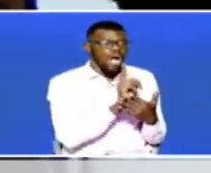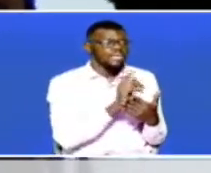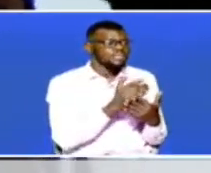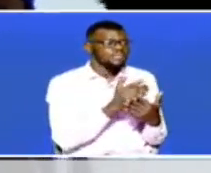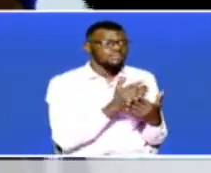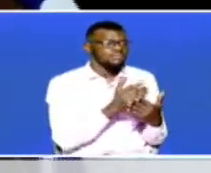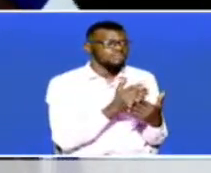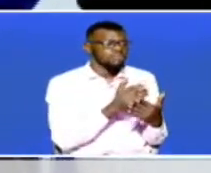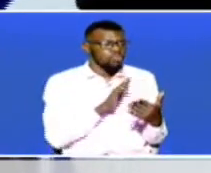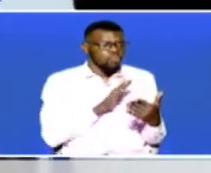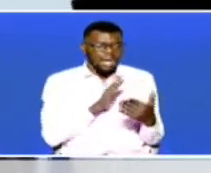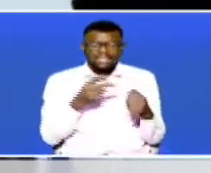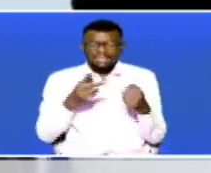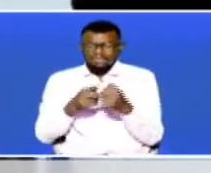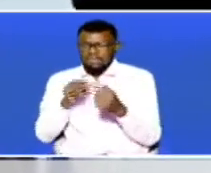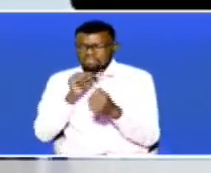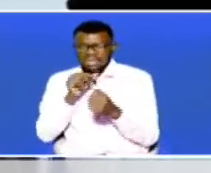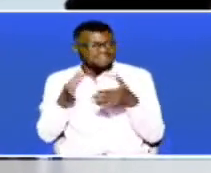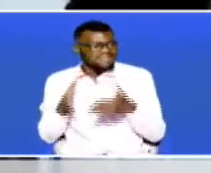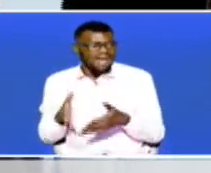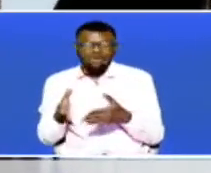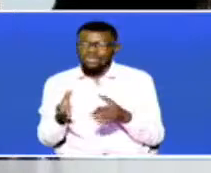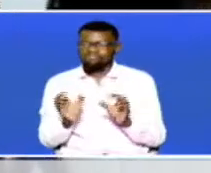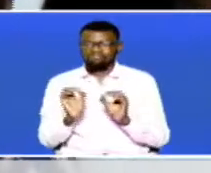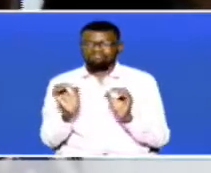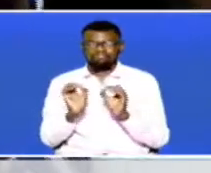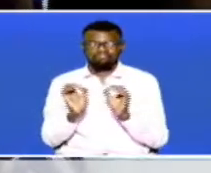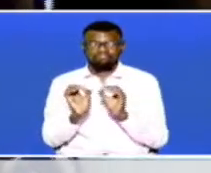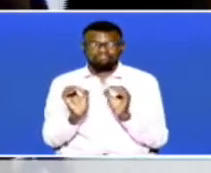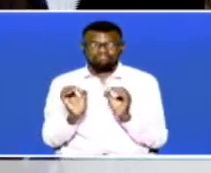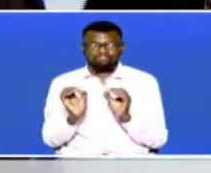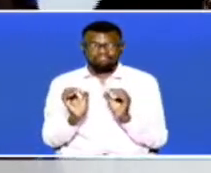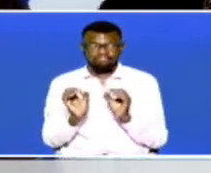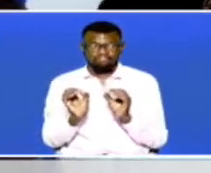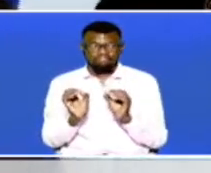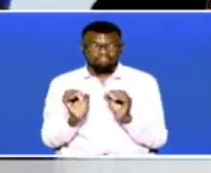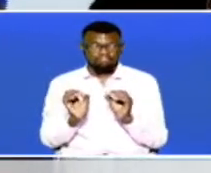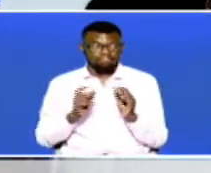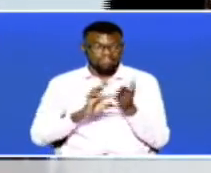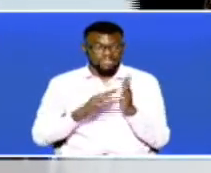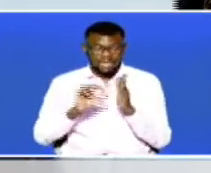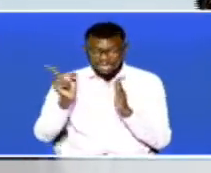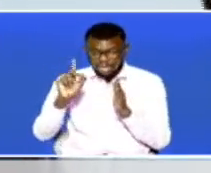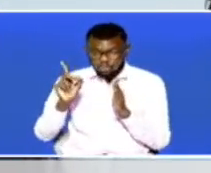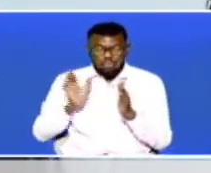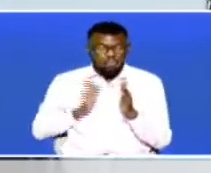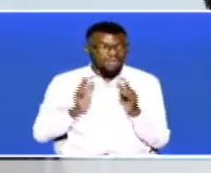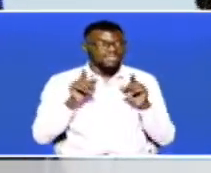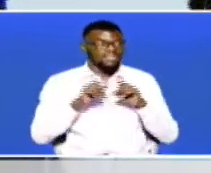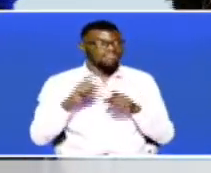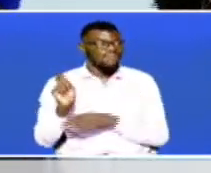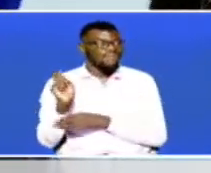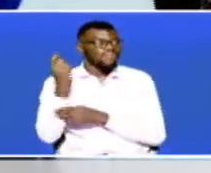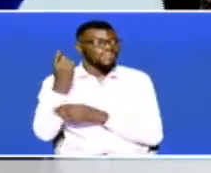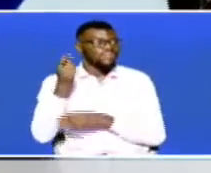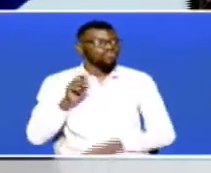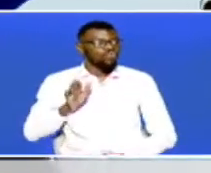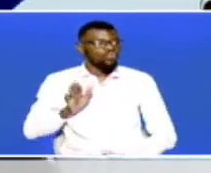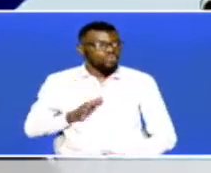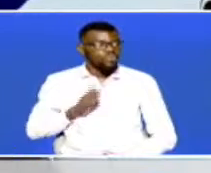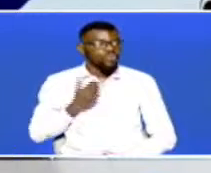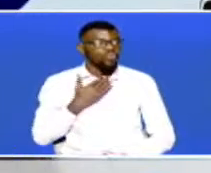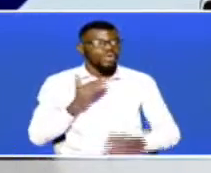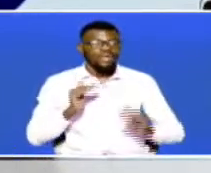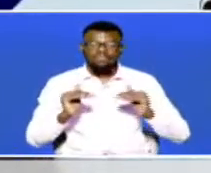man to 7 women, those days are over. So what you're saying as Nairobi women and Kenyan women is that we want